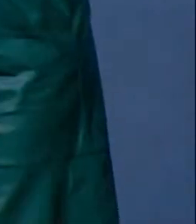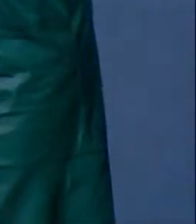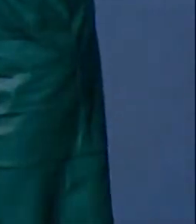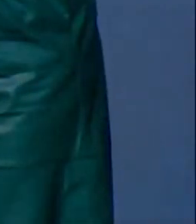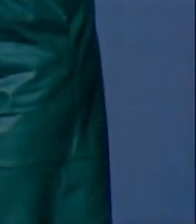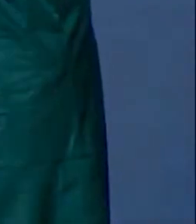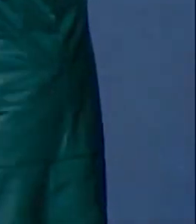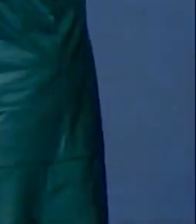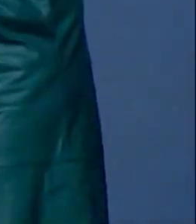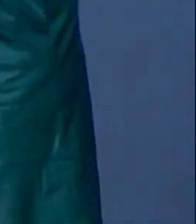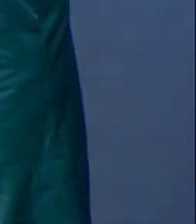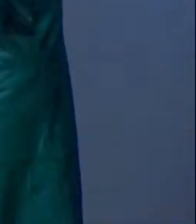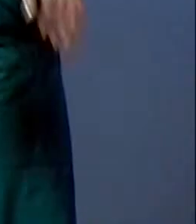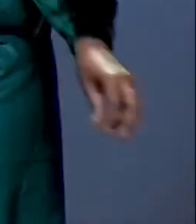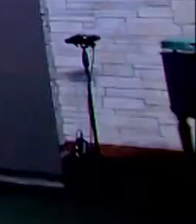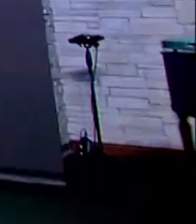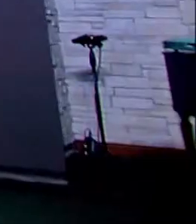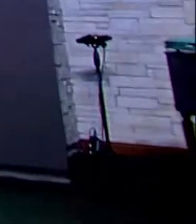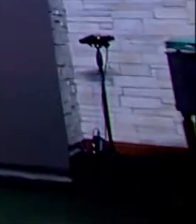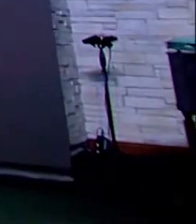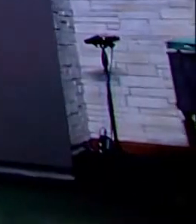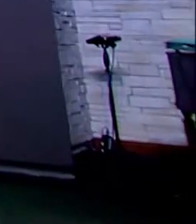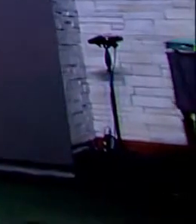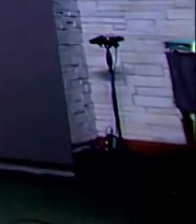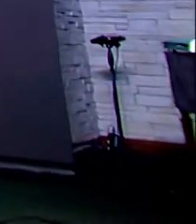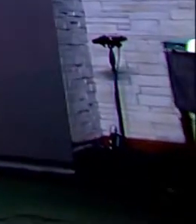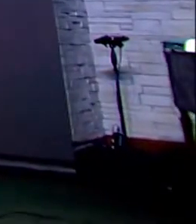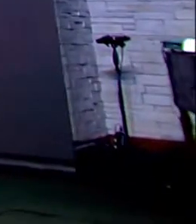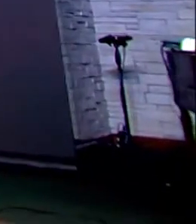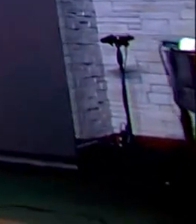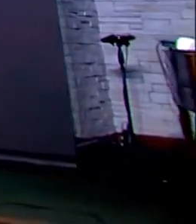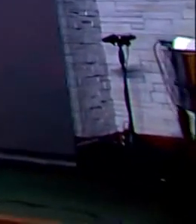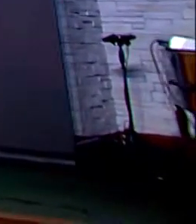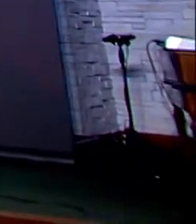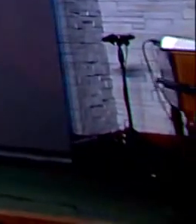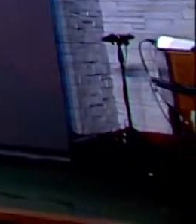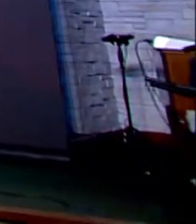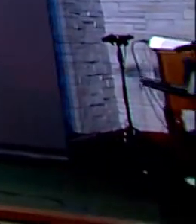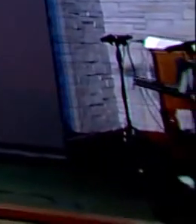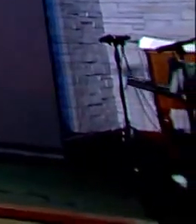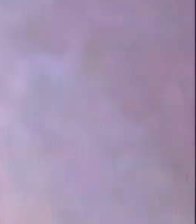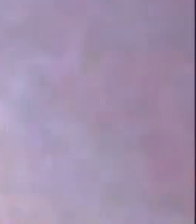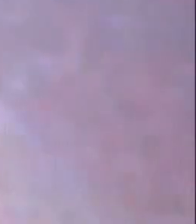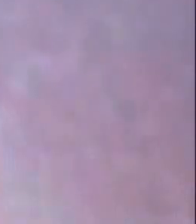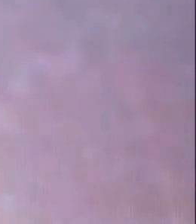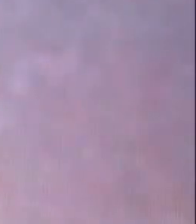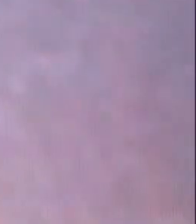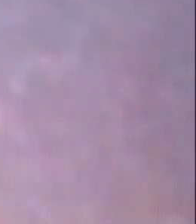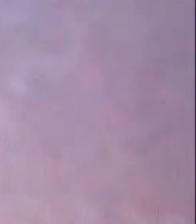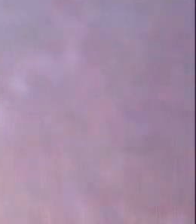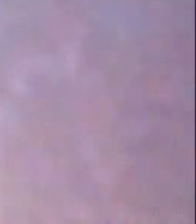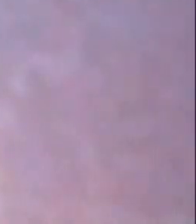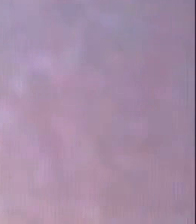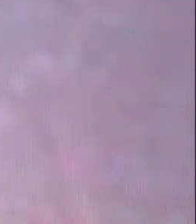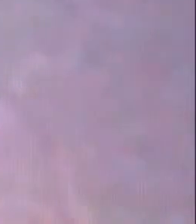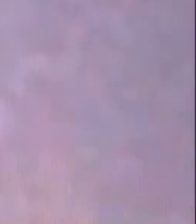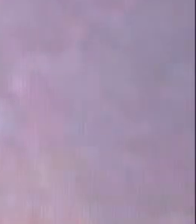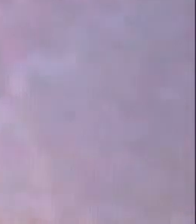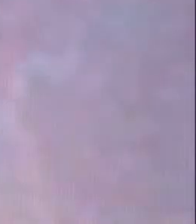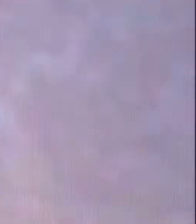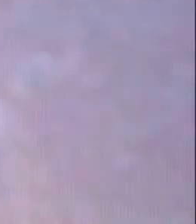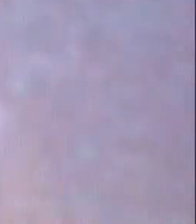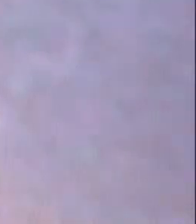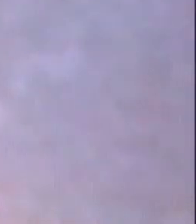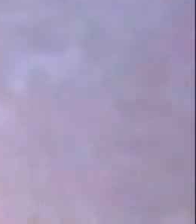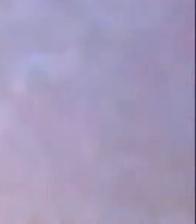say, Emmanuel. Oh, Lord, Emmanuel. Emmanuel.